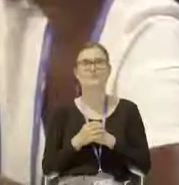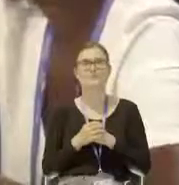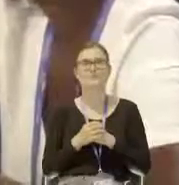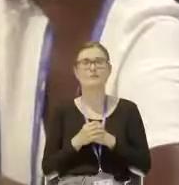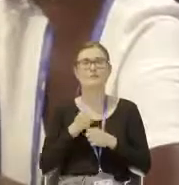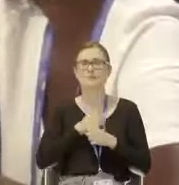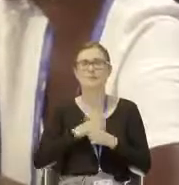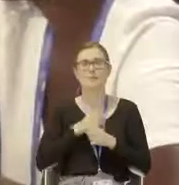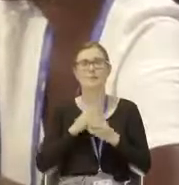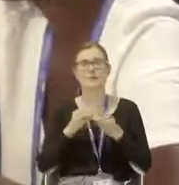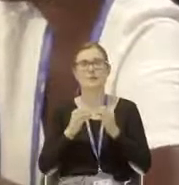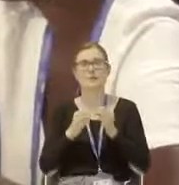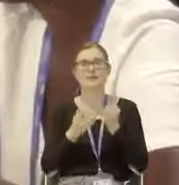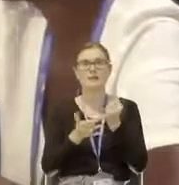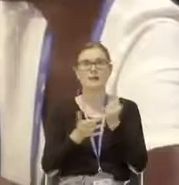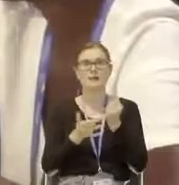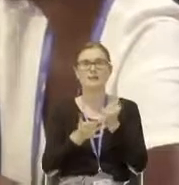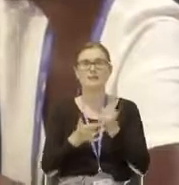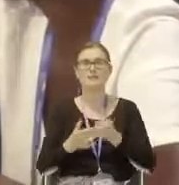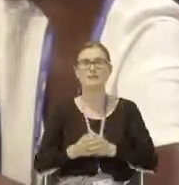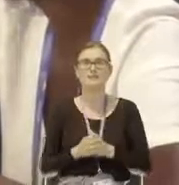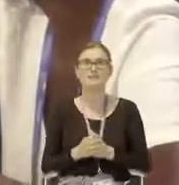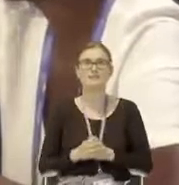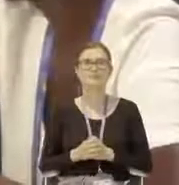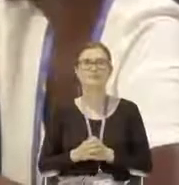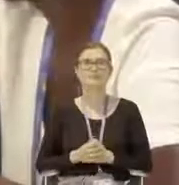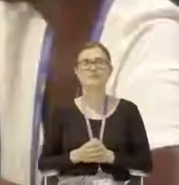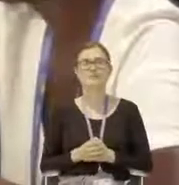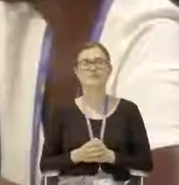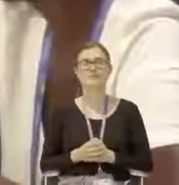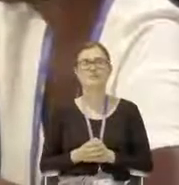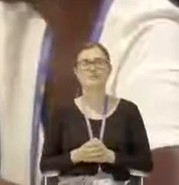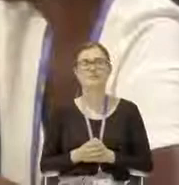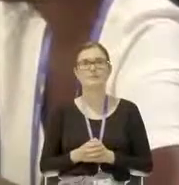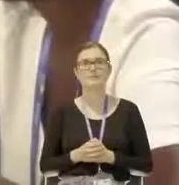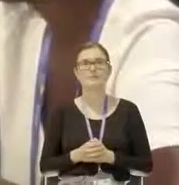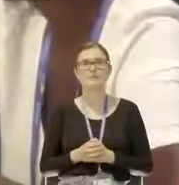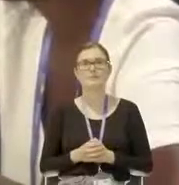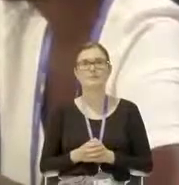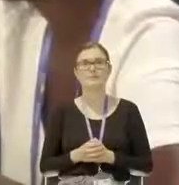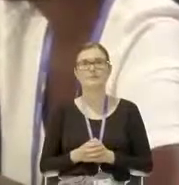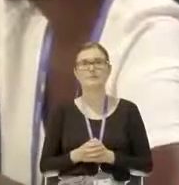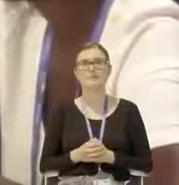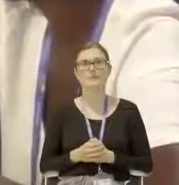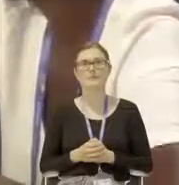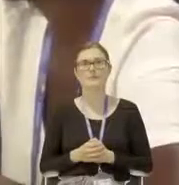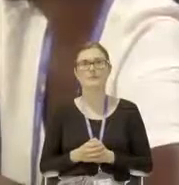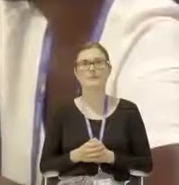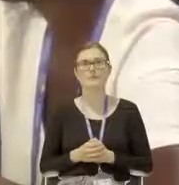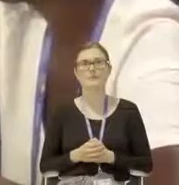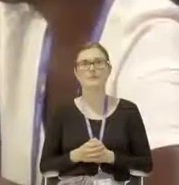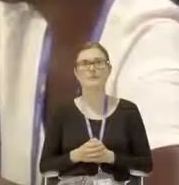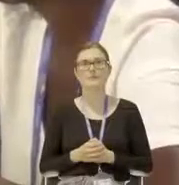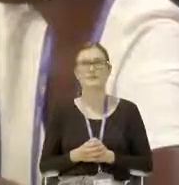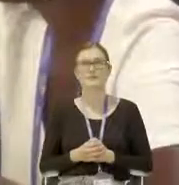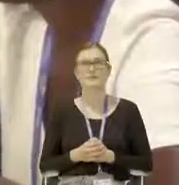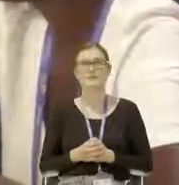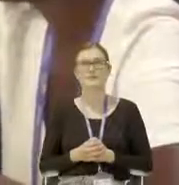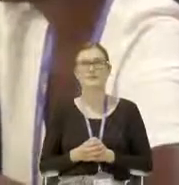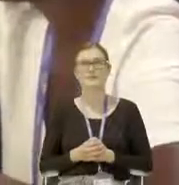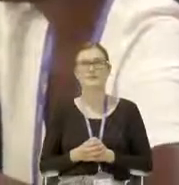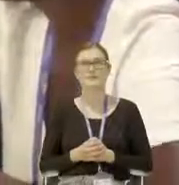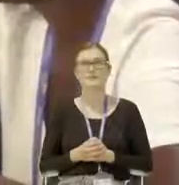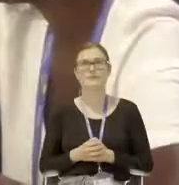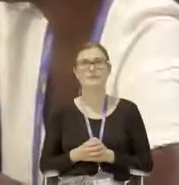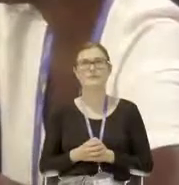risk of being stuffed in very crowded vehicles, and that's a risk for their life. So those are just two things